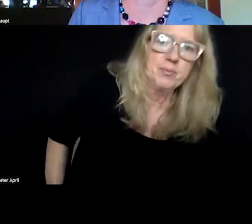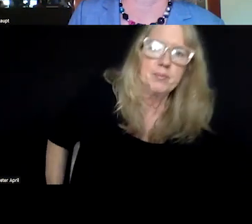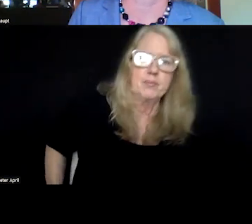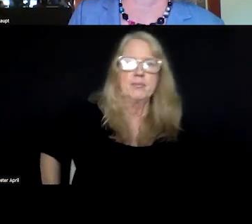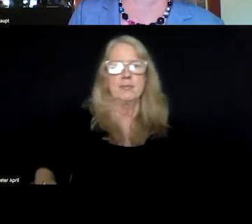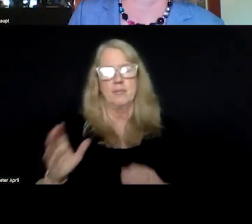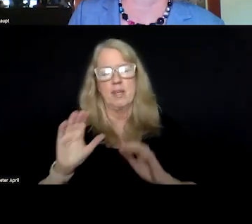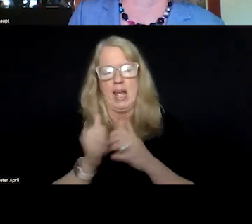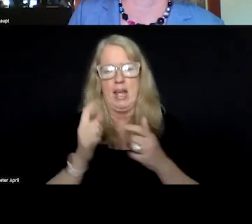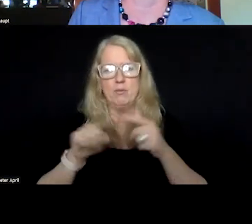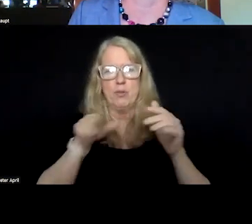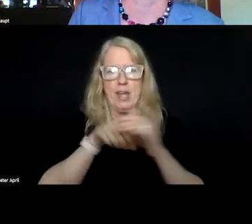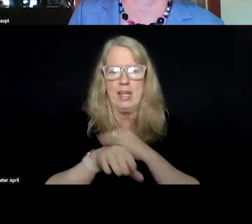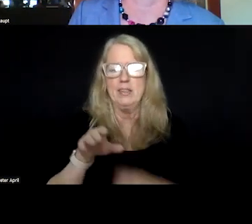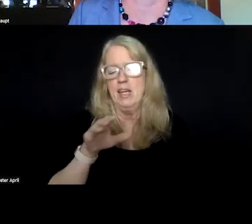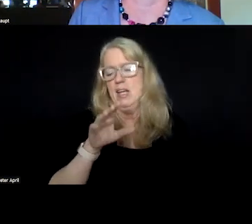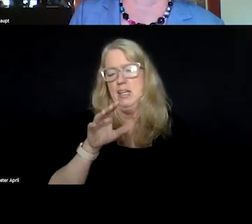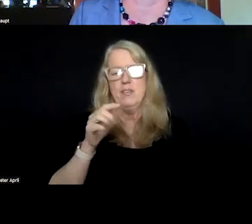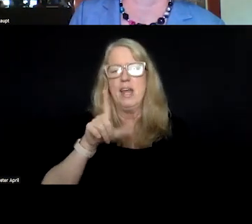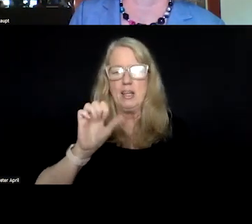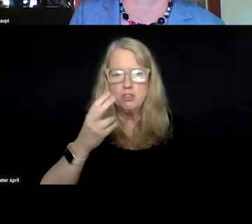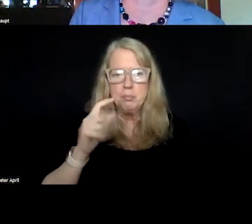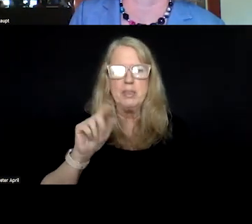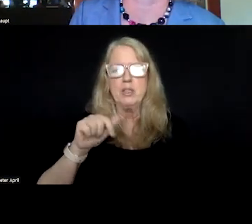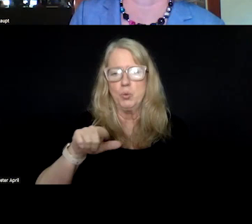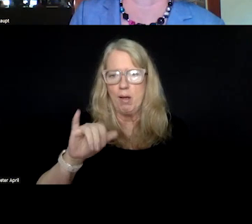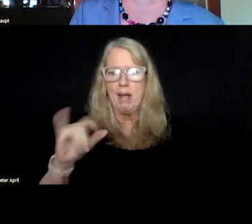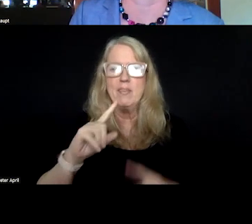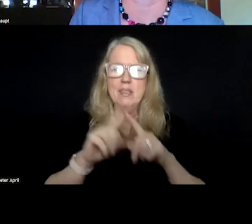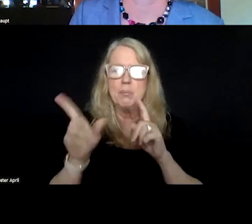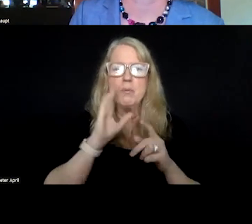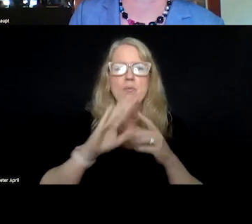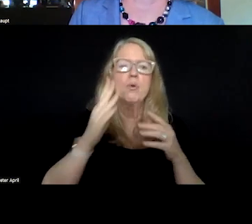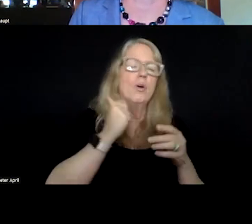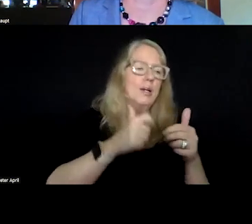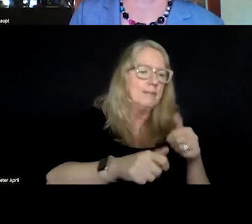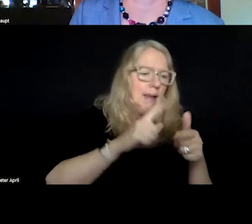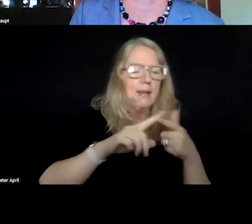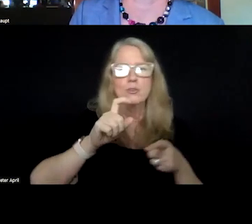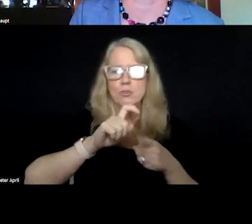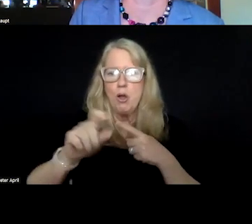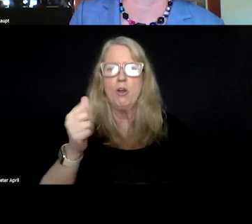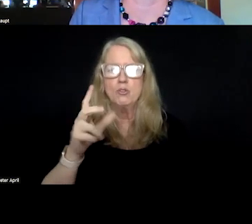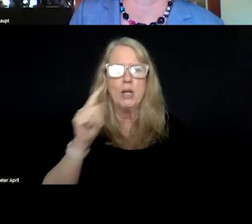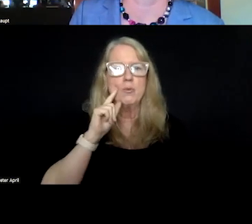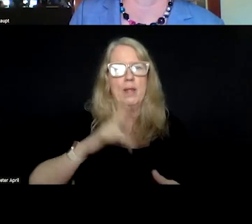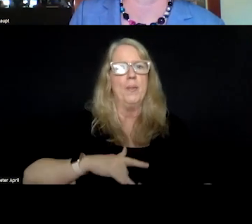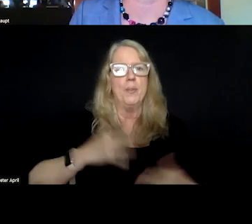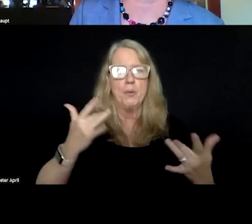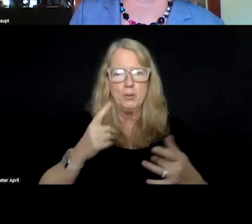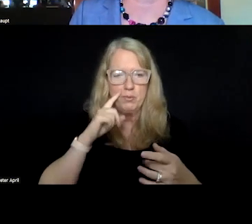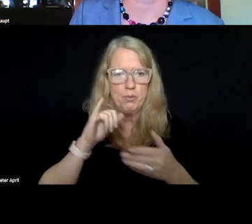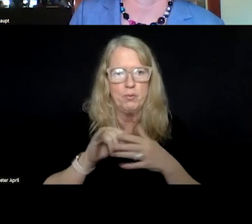access LGBTQI and services and resources, text, call, and chat. So just really thrilled for that addition.